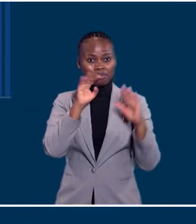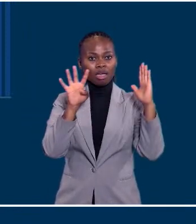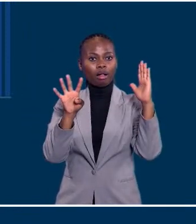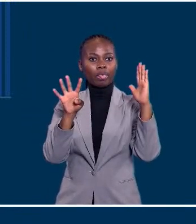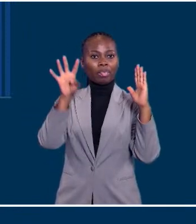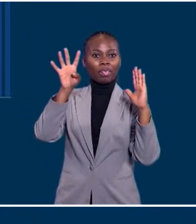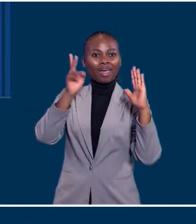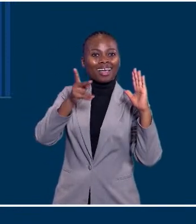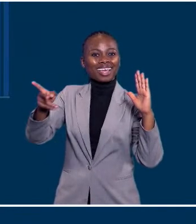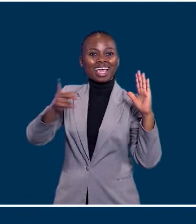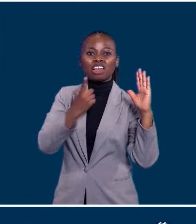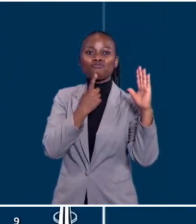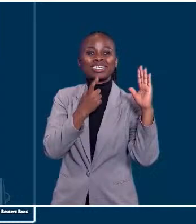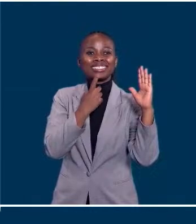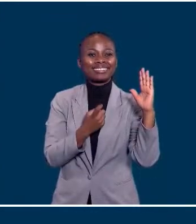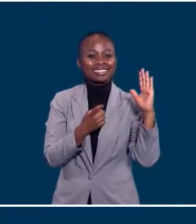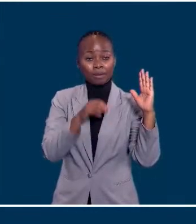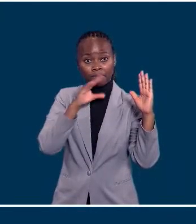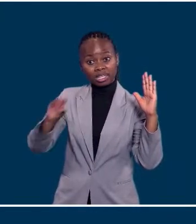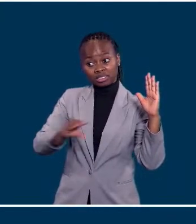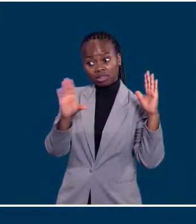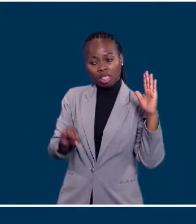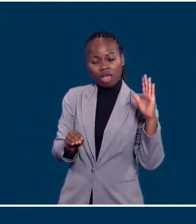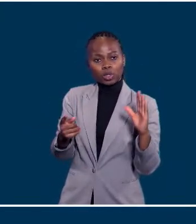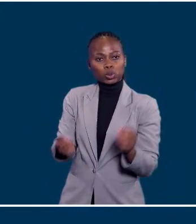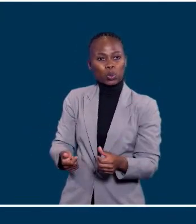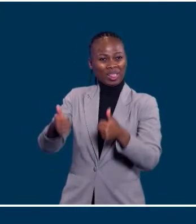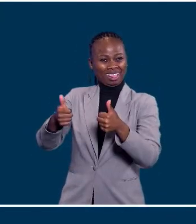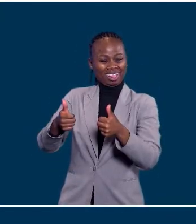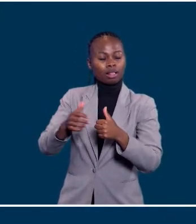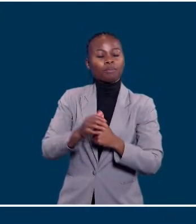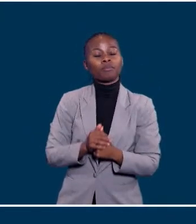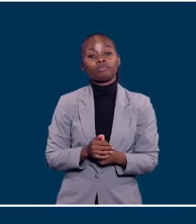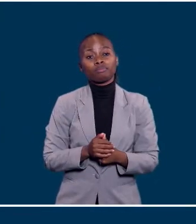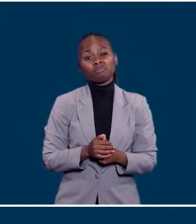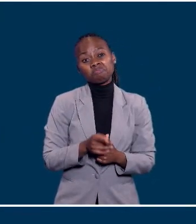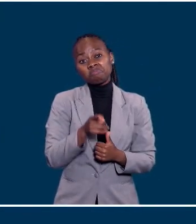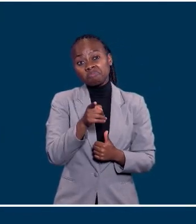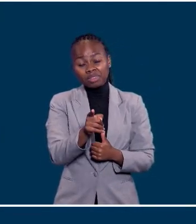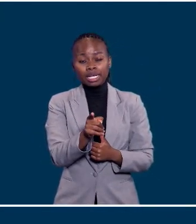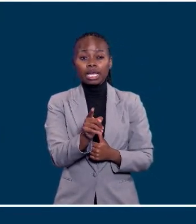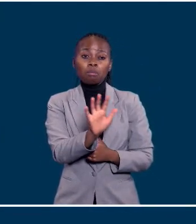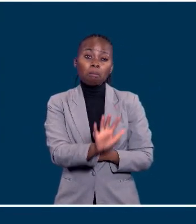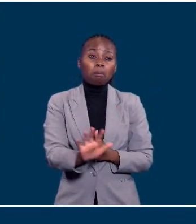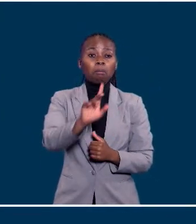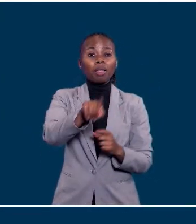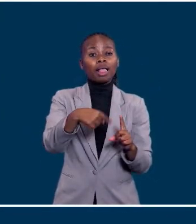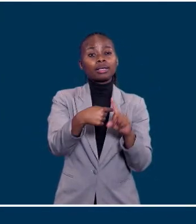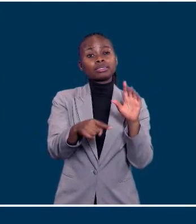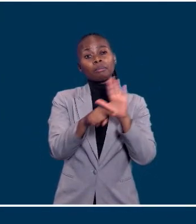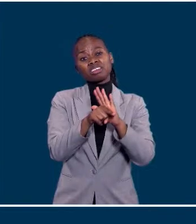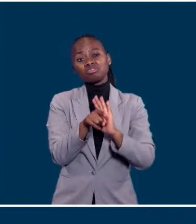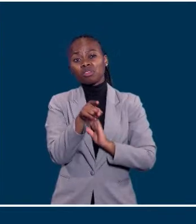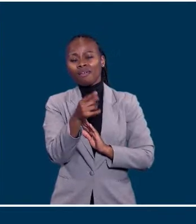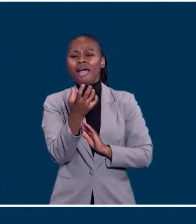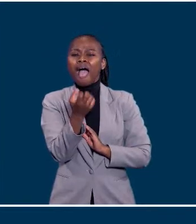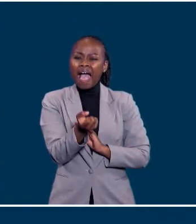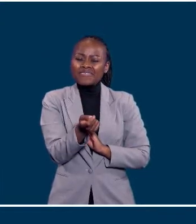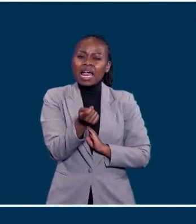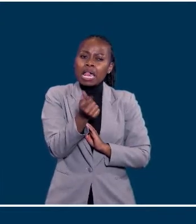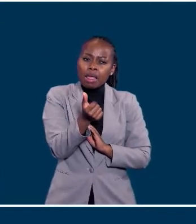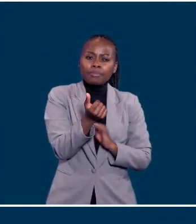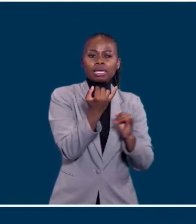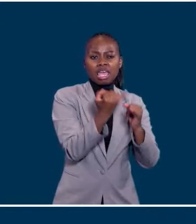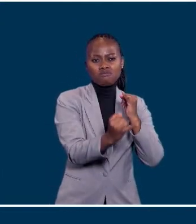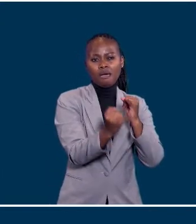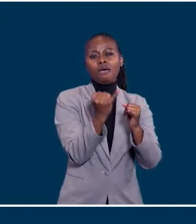overall neutral rate for South Africa. Now, this is an estimation that is prone to lots of error.